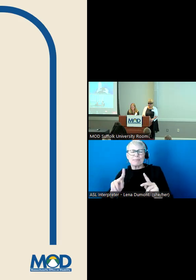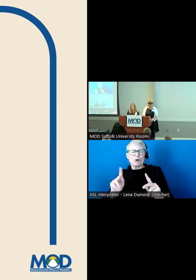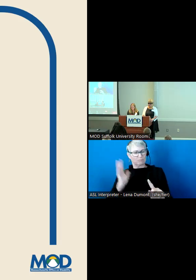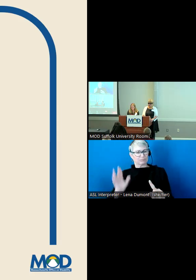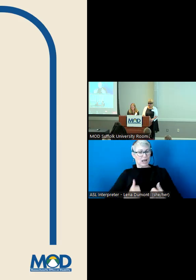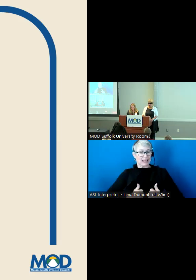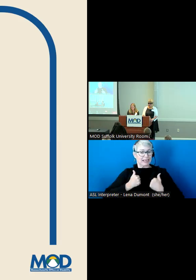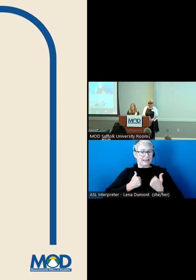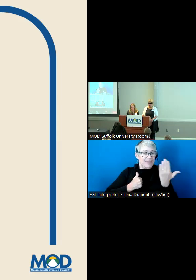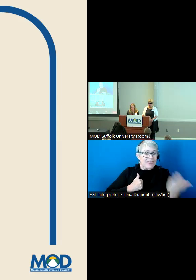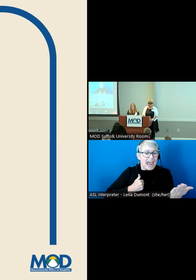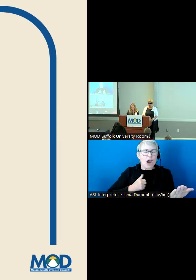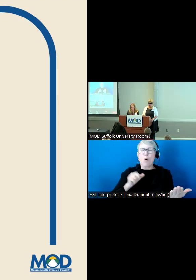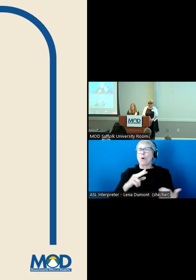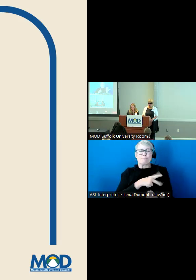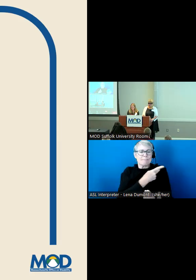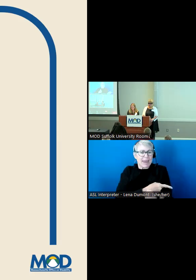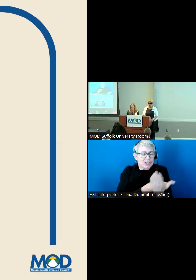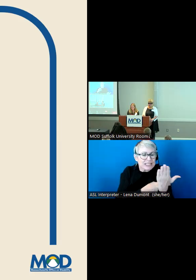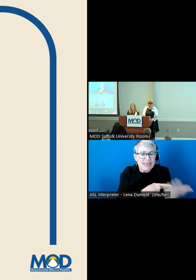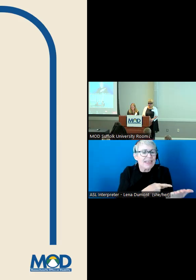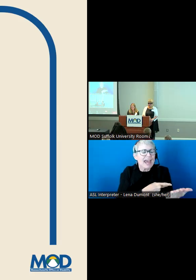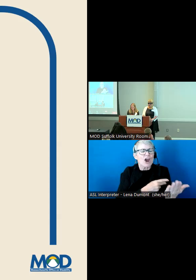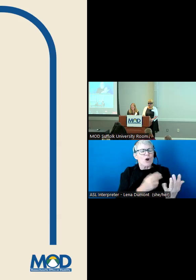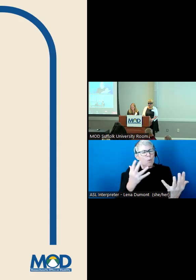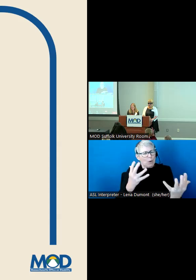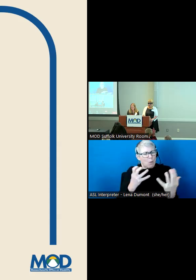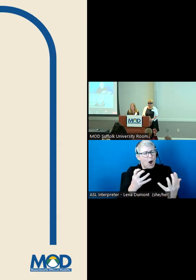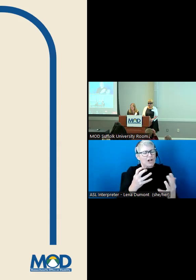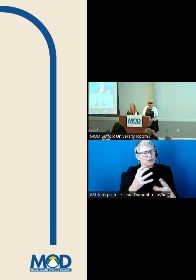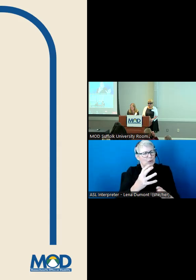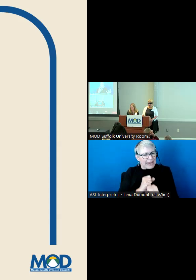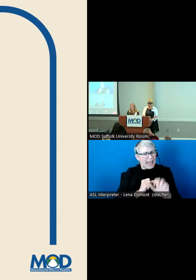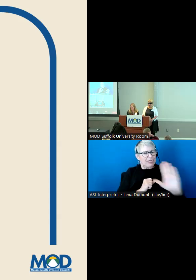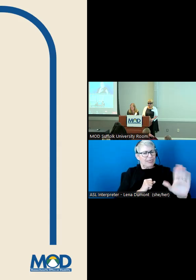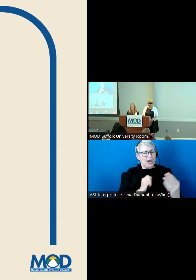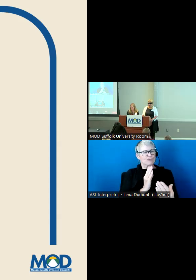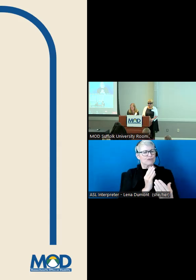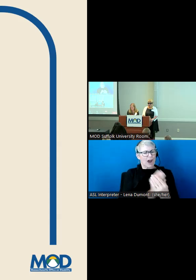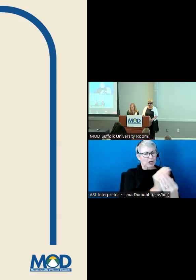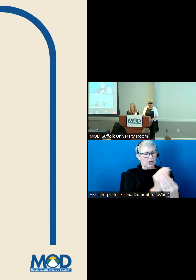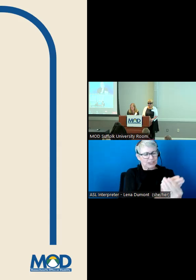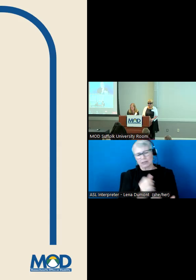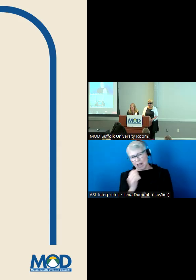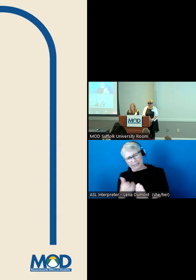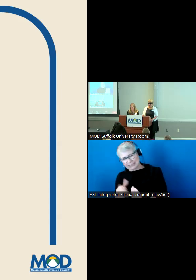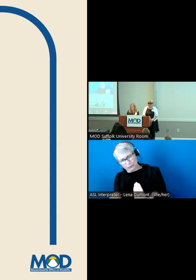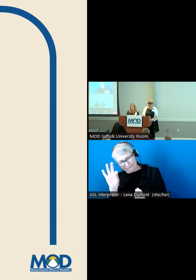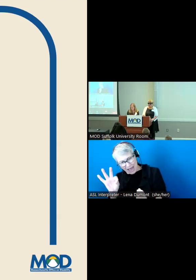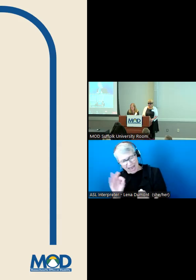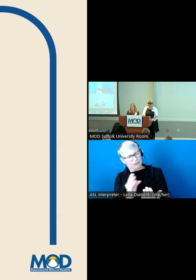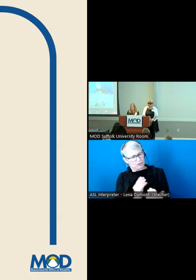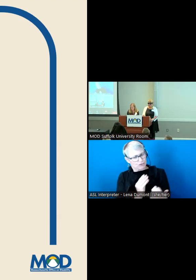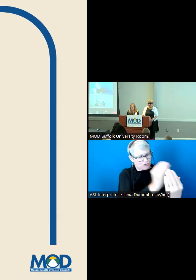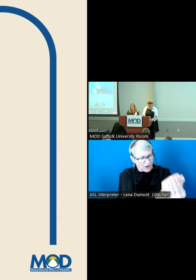institutions can get their records, which are very difficult to ascertain, and also how family members could possibly get